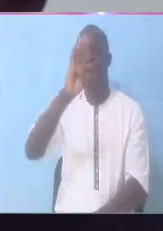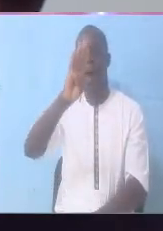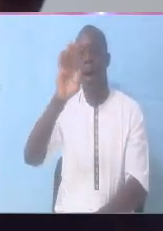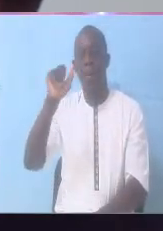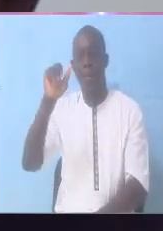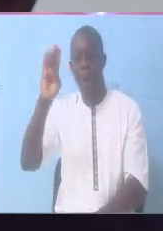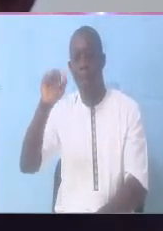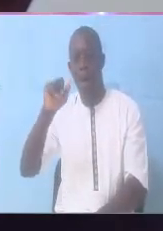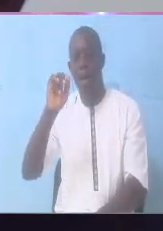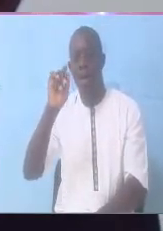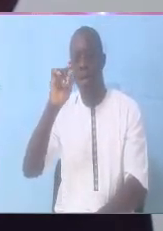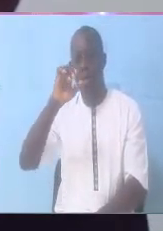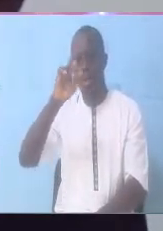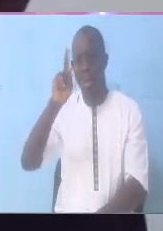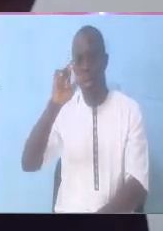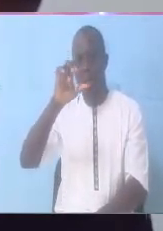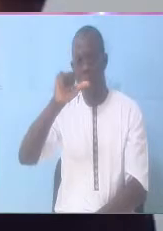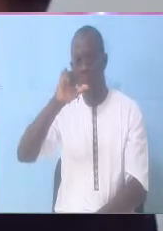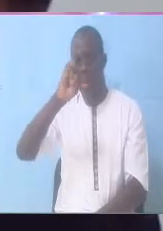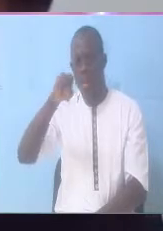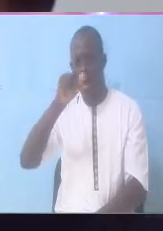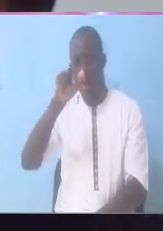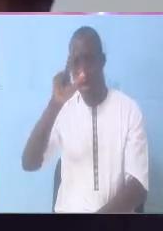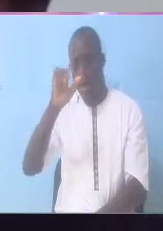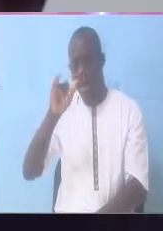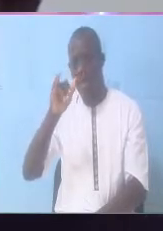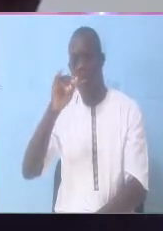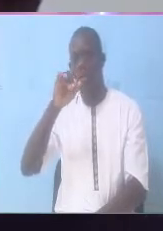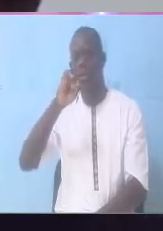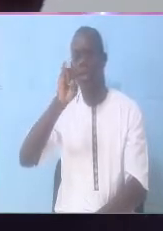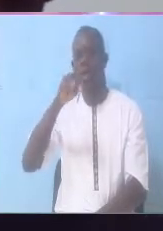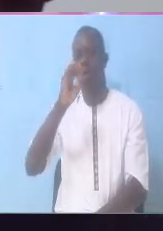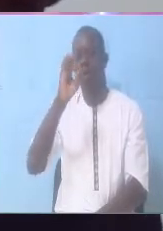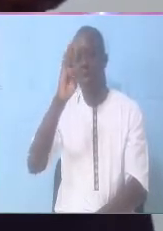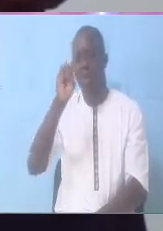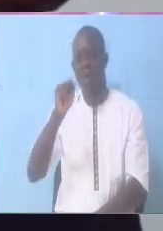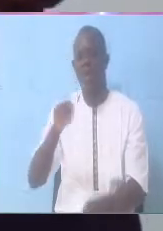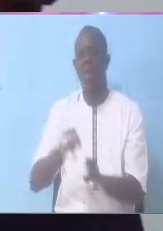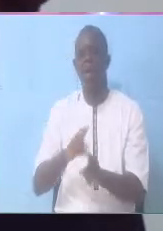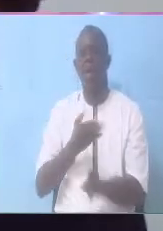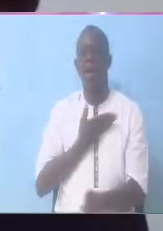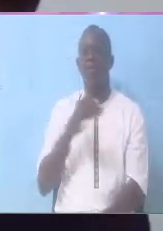Aning Baba Kajali Job. Serif Ba Job. Serif Ba Job.